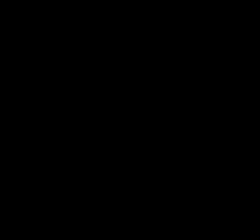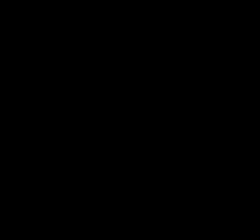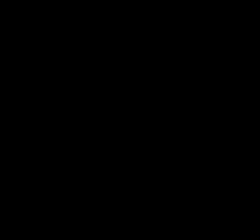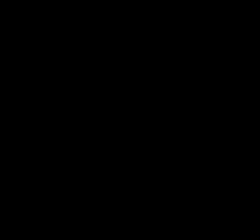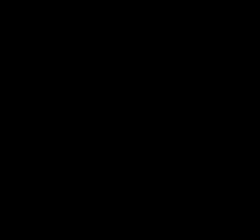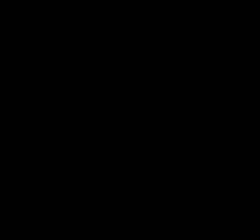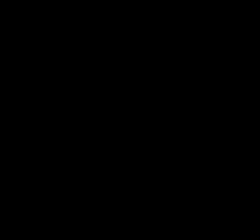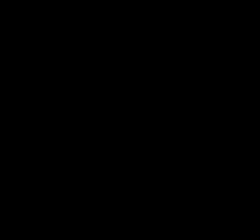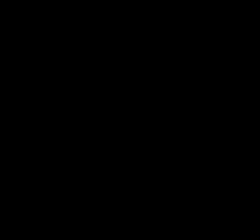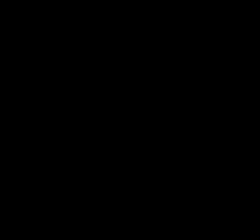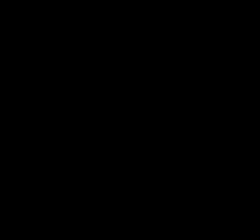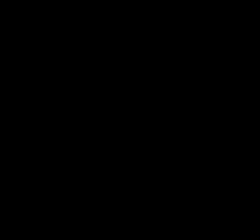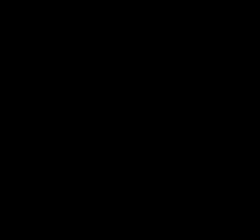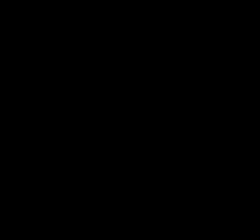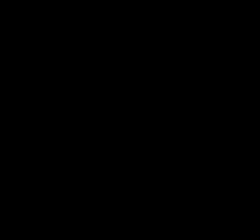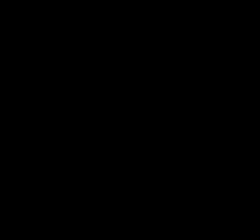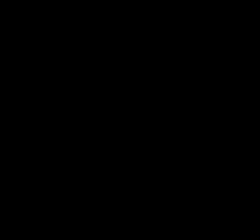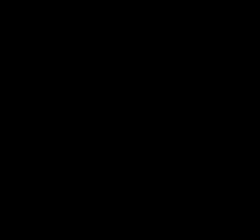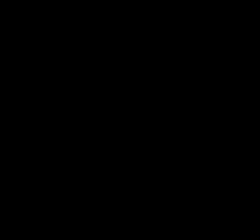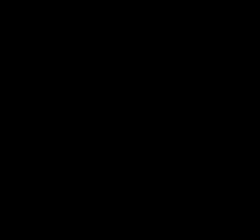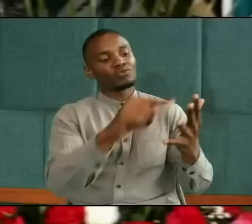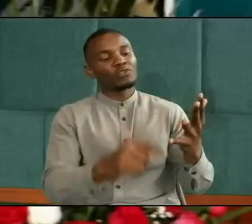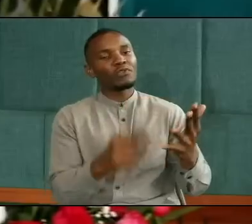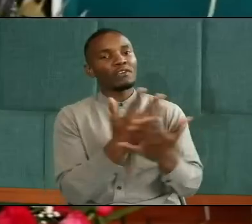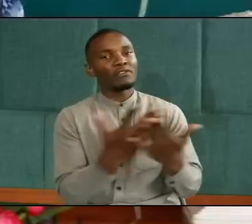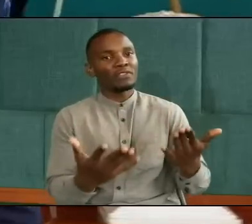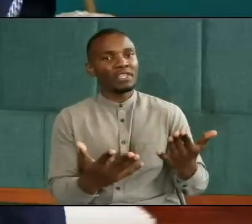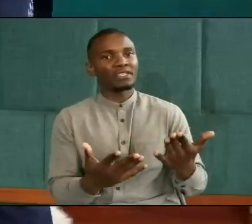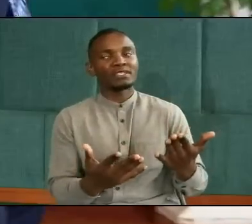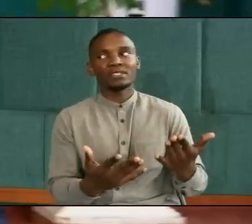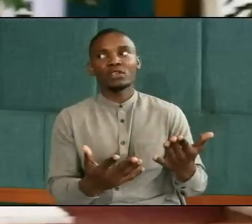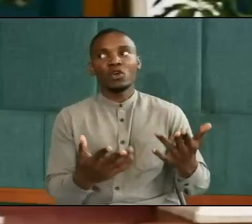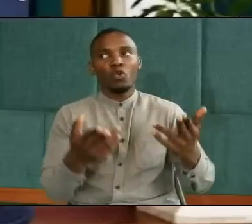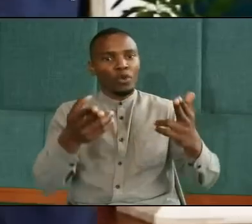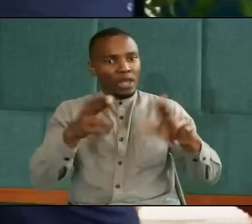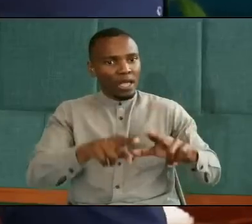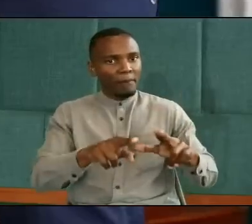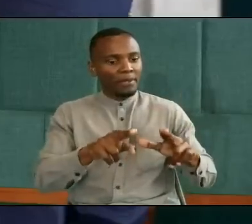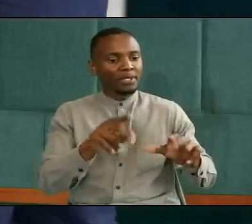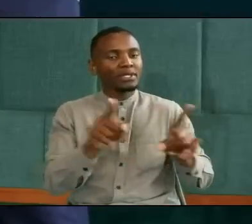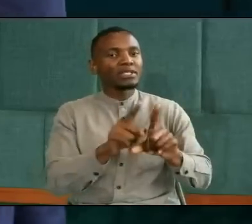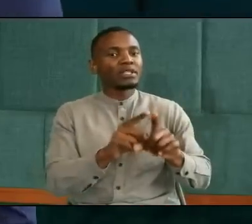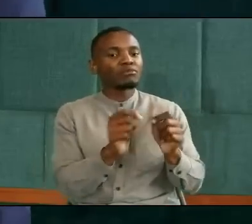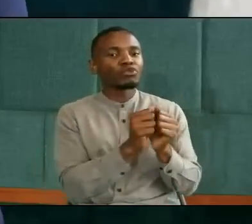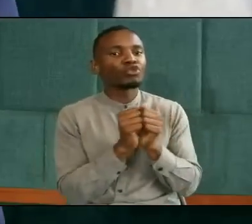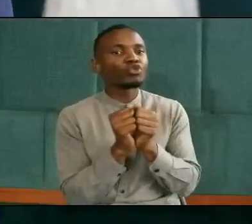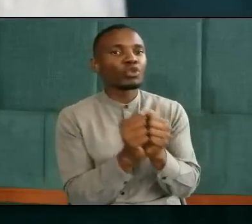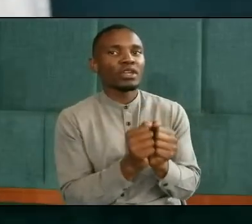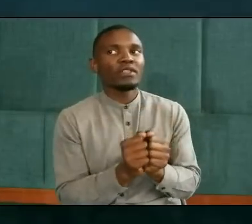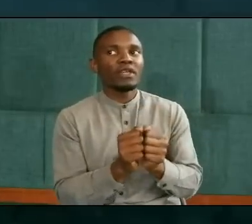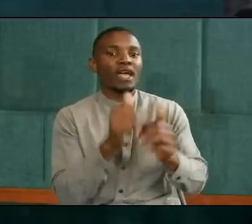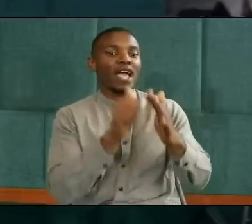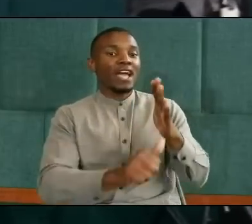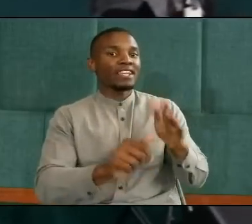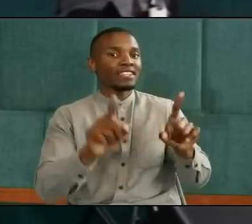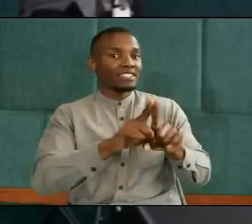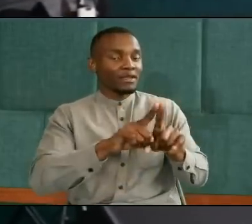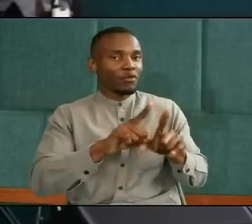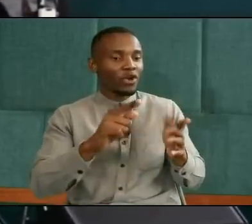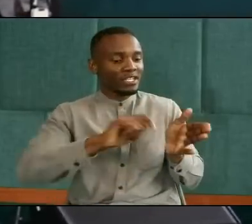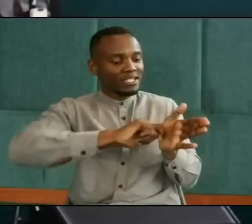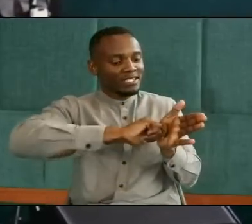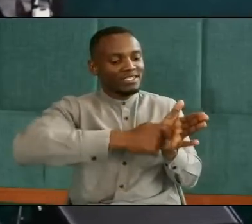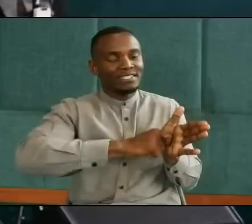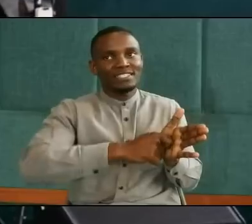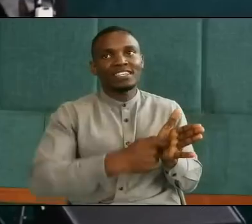with me? Yes. 5 things are packed together under this seal.